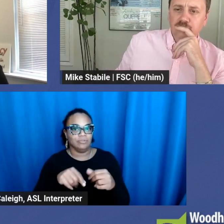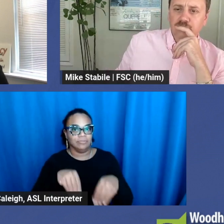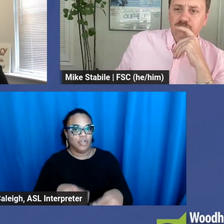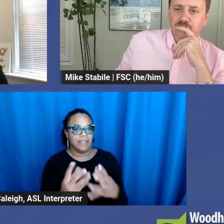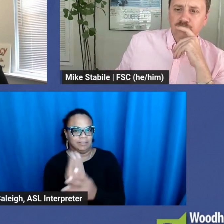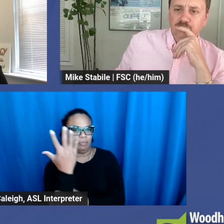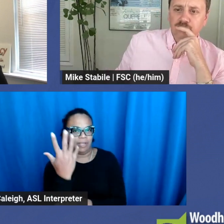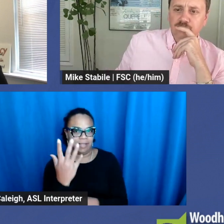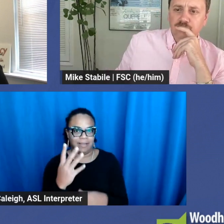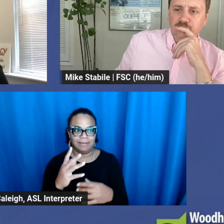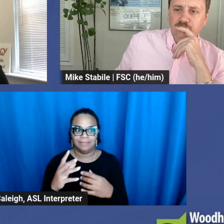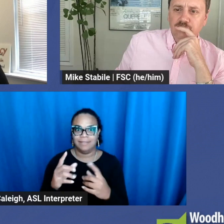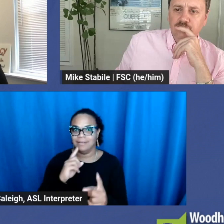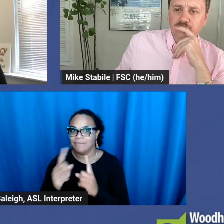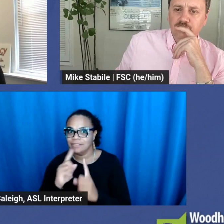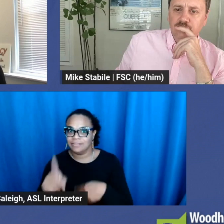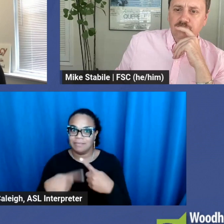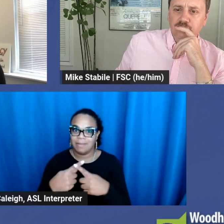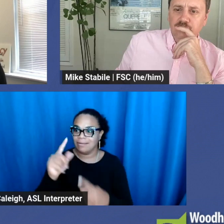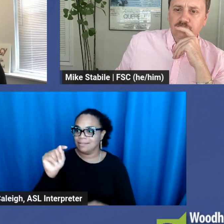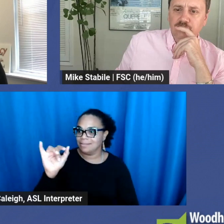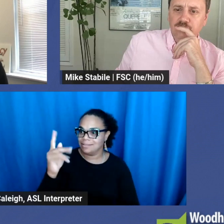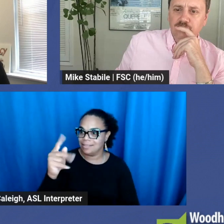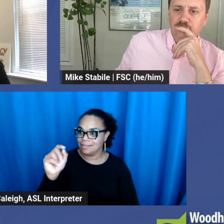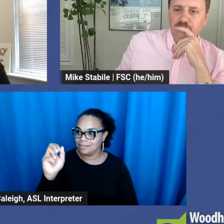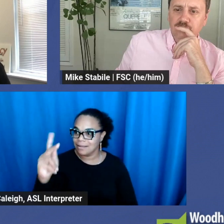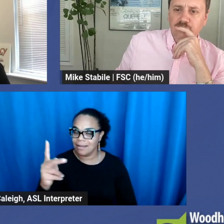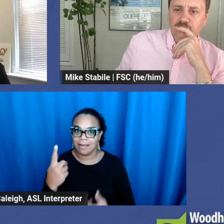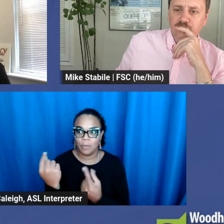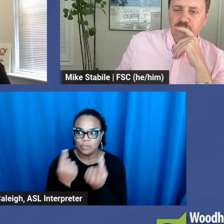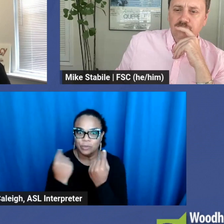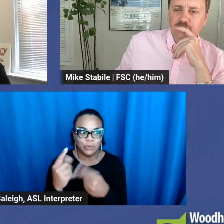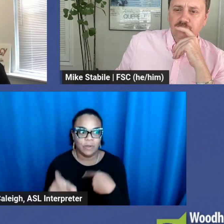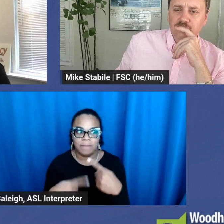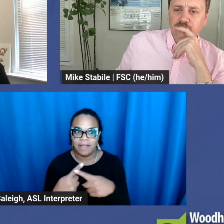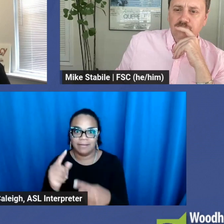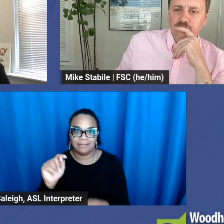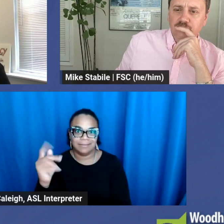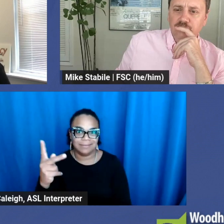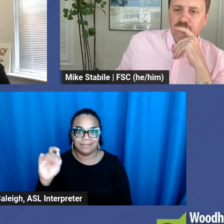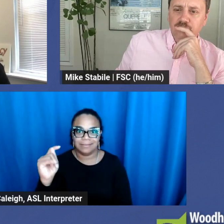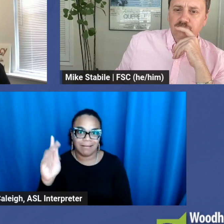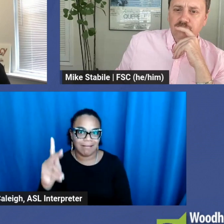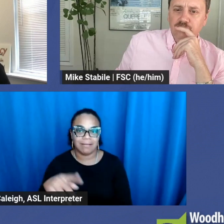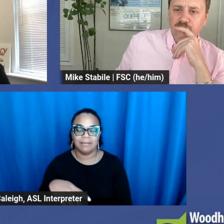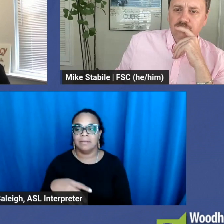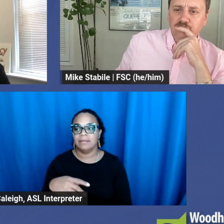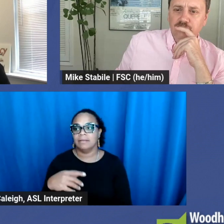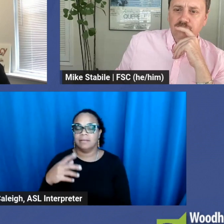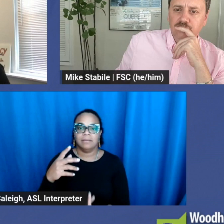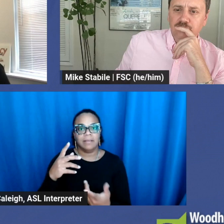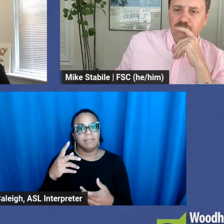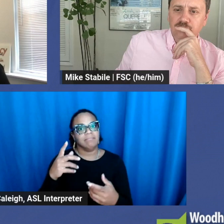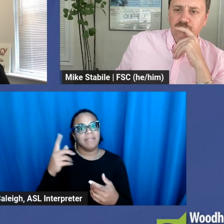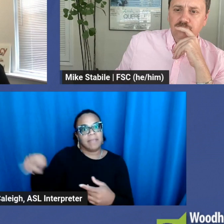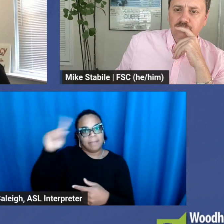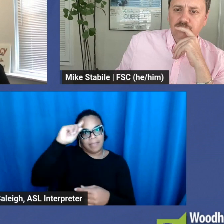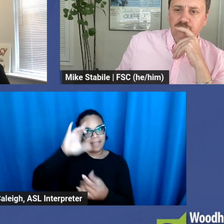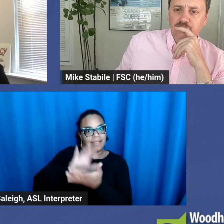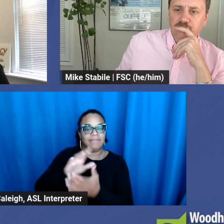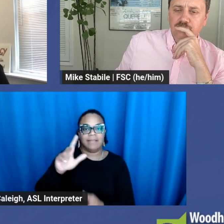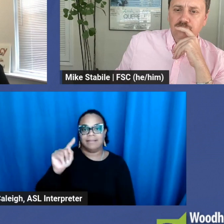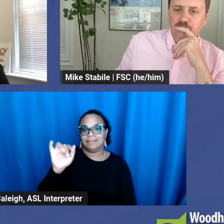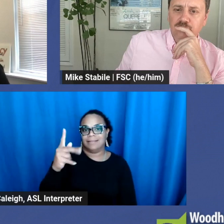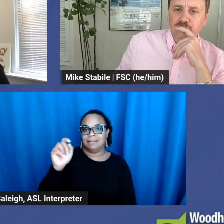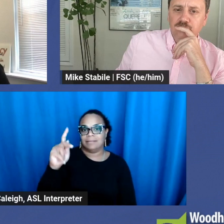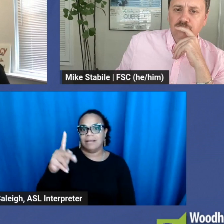around TikTok and what to do about TikTok, which were very much framed from the sense that TikTok is particularly threatening and pernicious